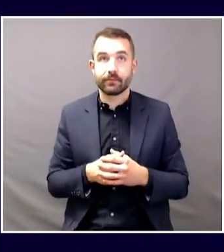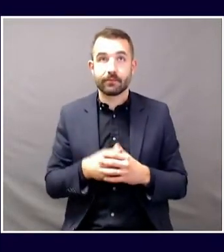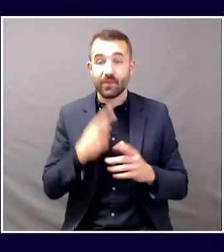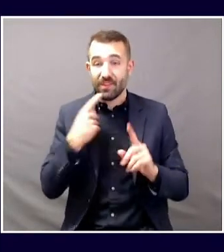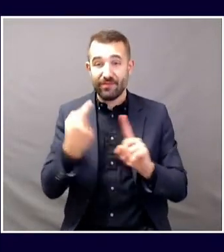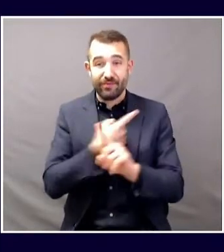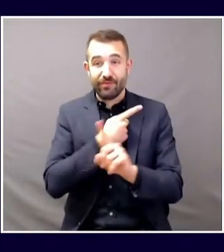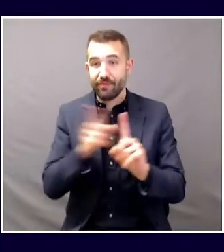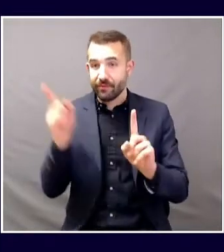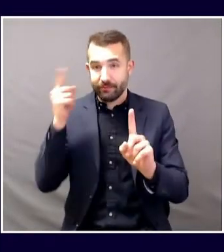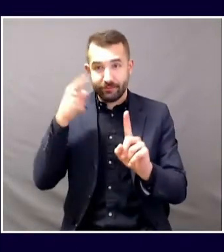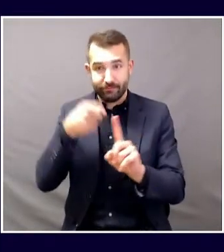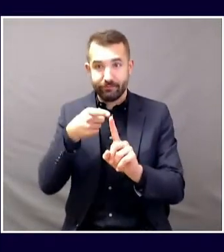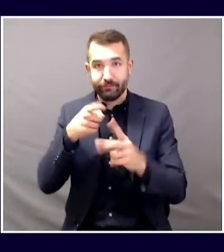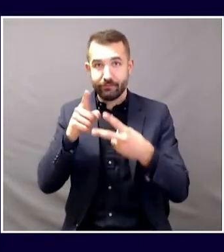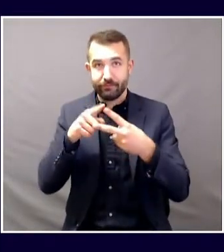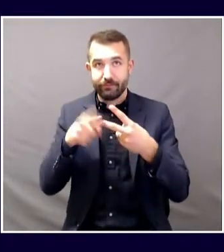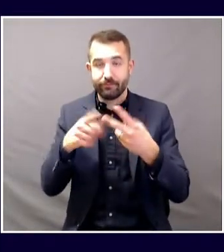Wednesday, testing